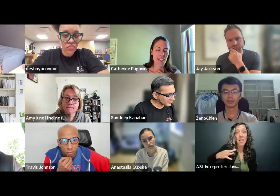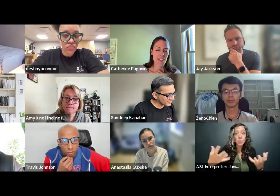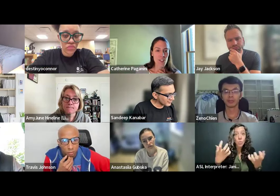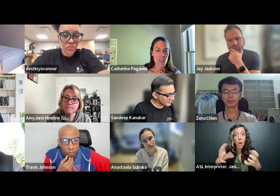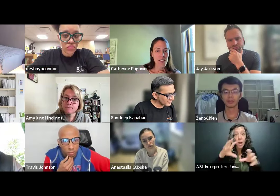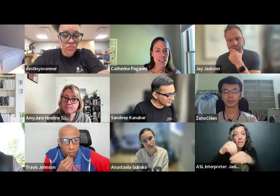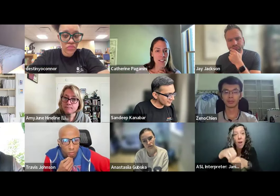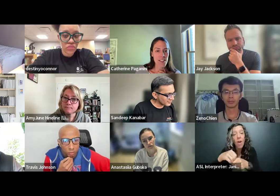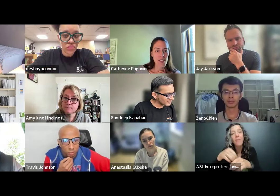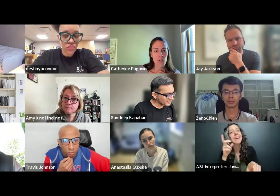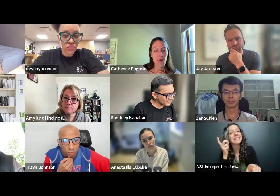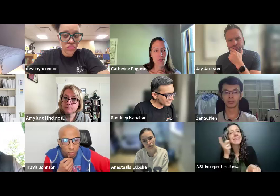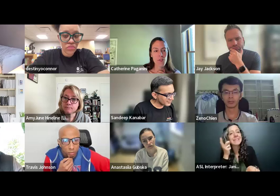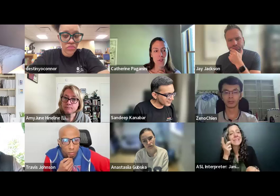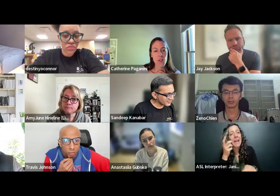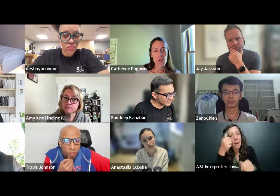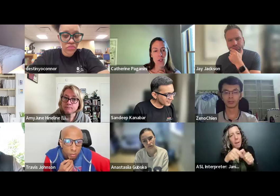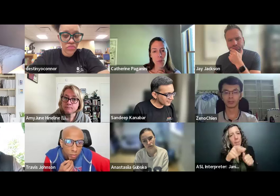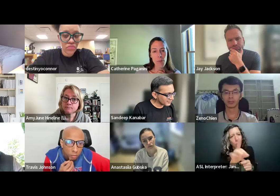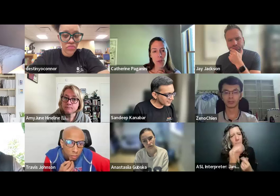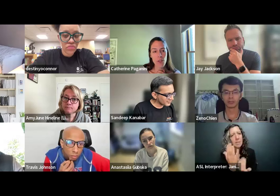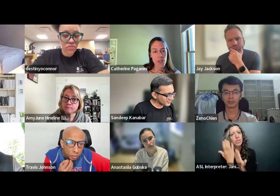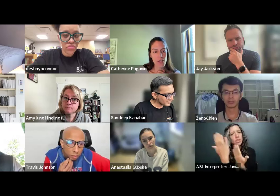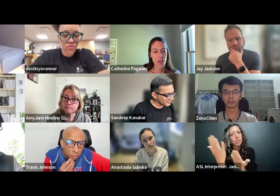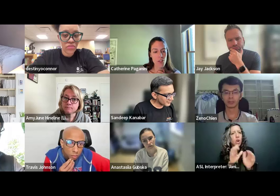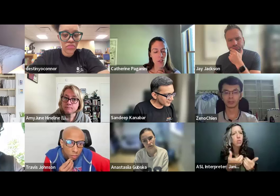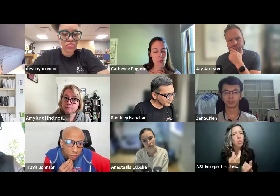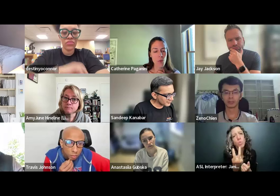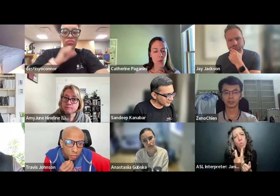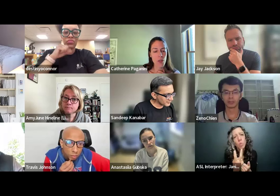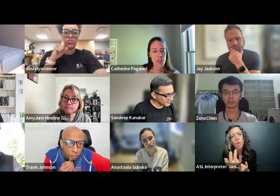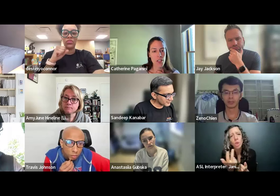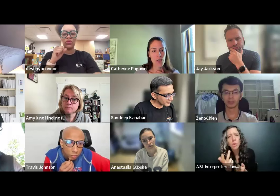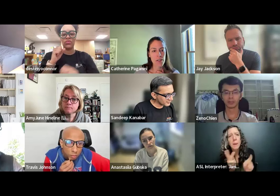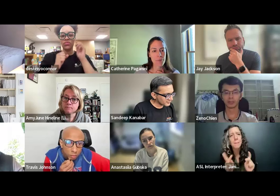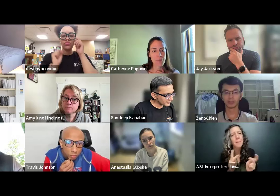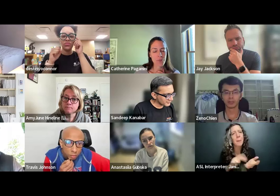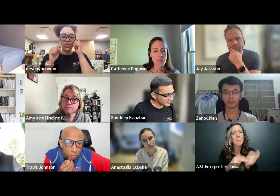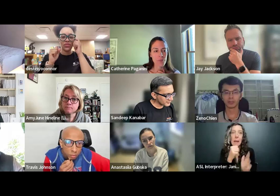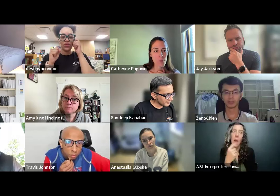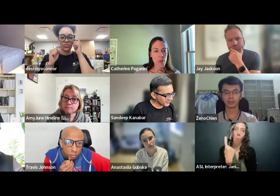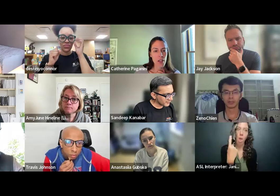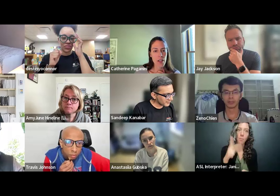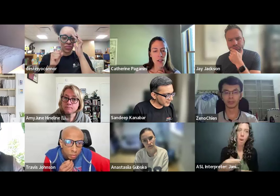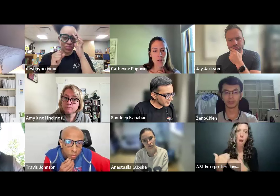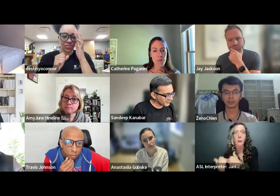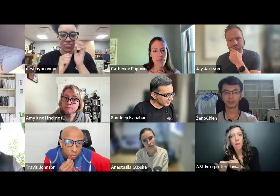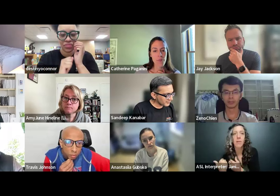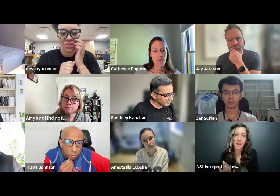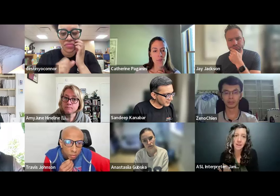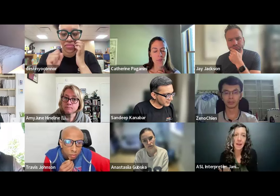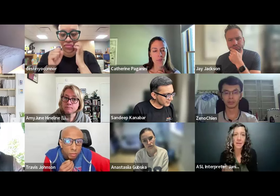Destiny suggested a group of 2 or 3 people, so it's not just one person.